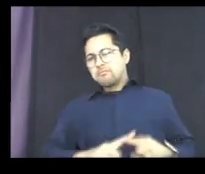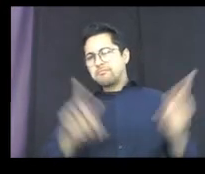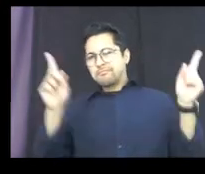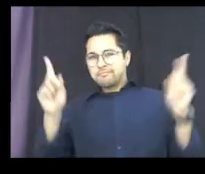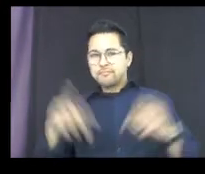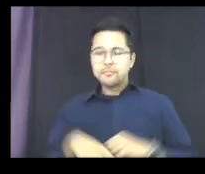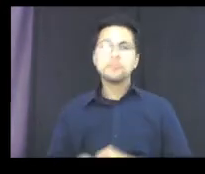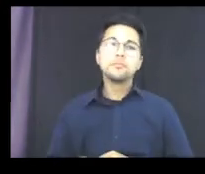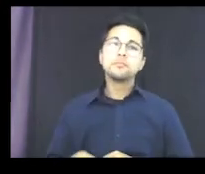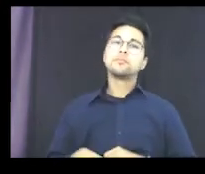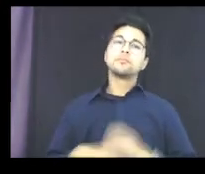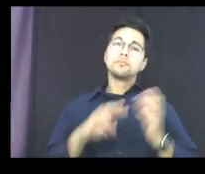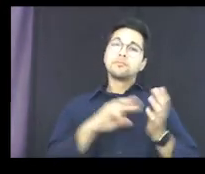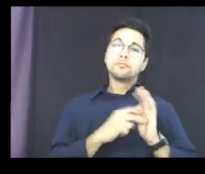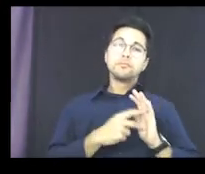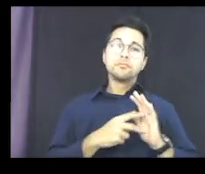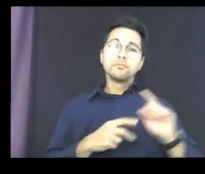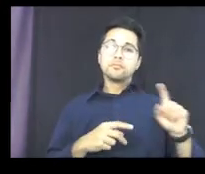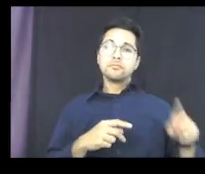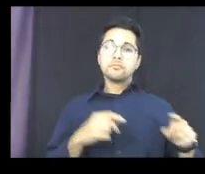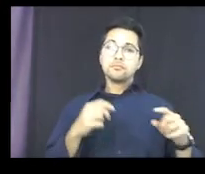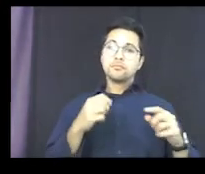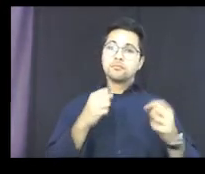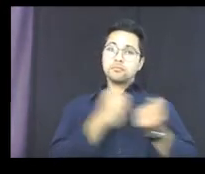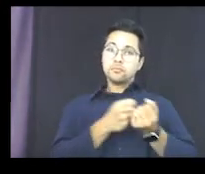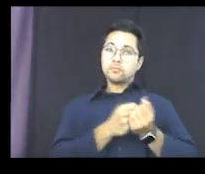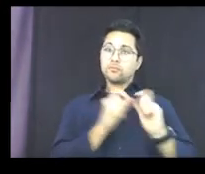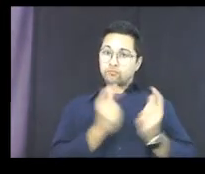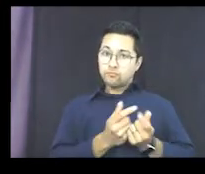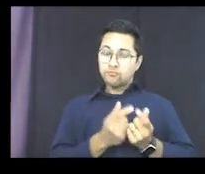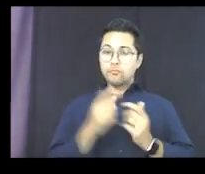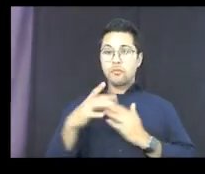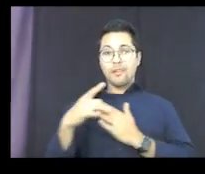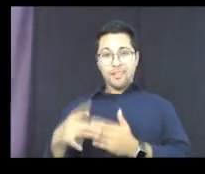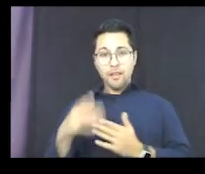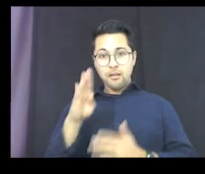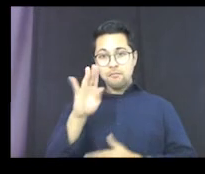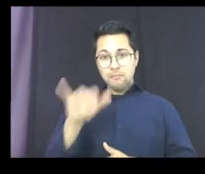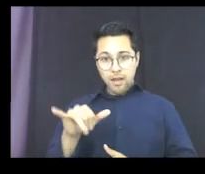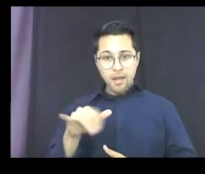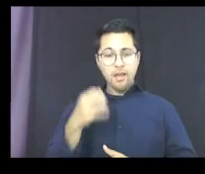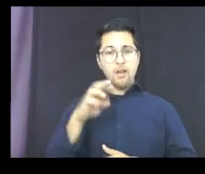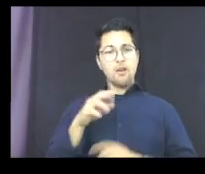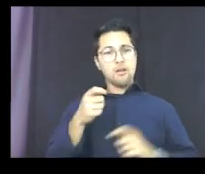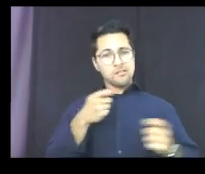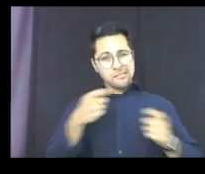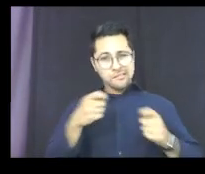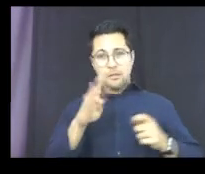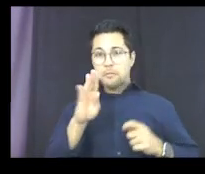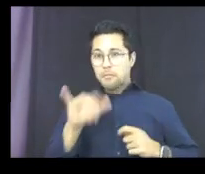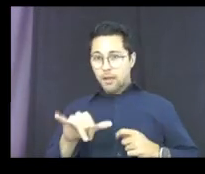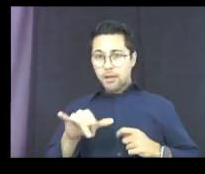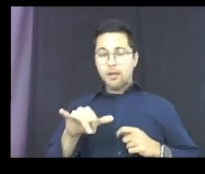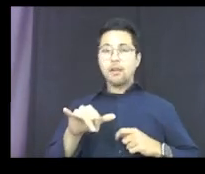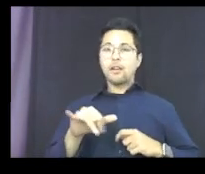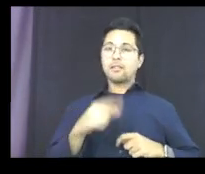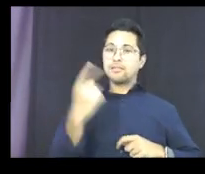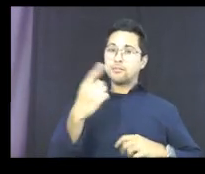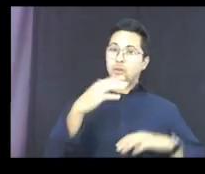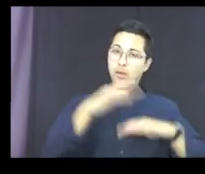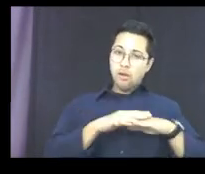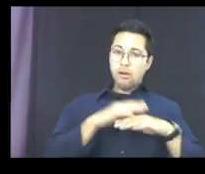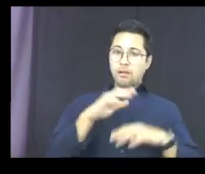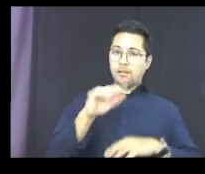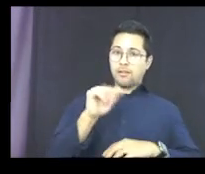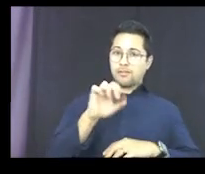when it's the support group is led by or moderated by someone on the